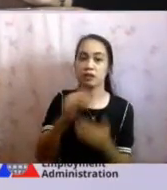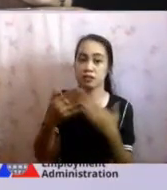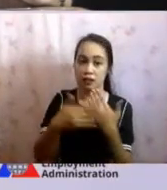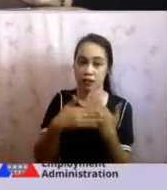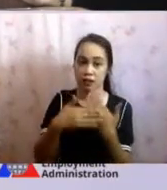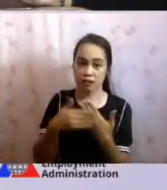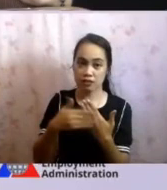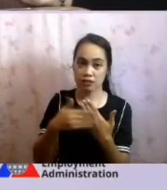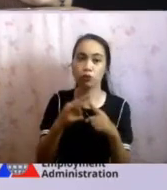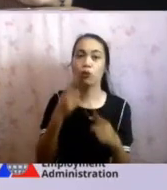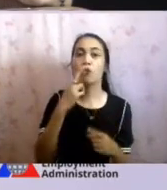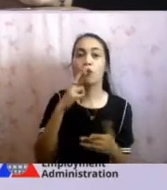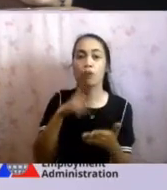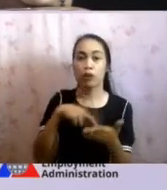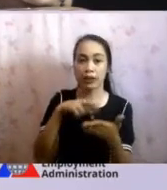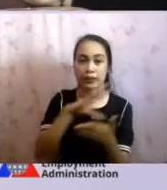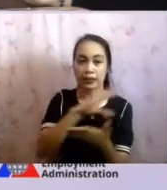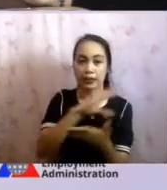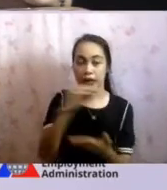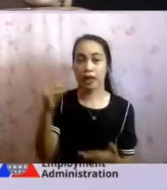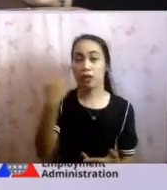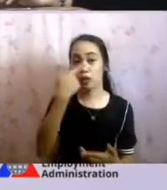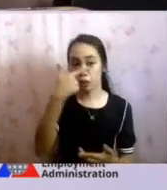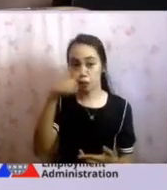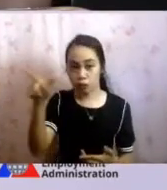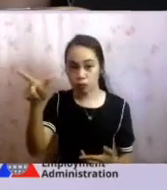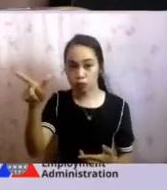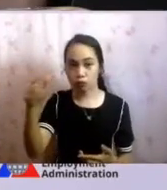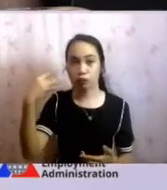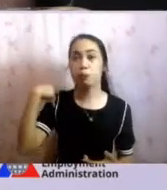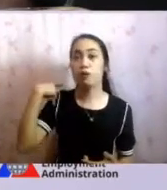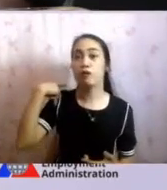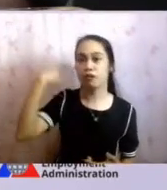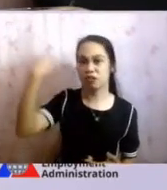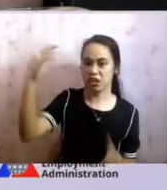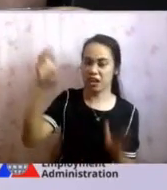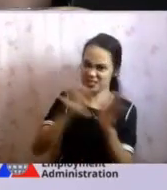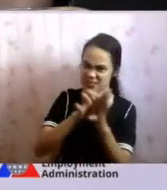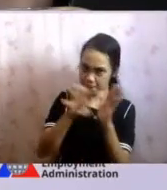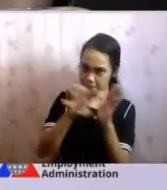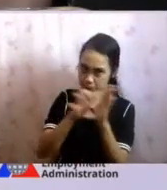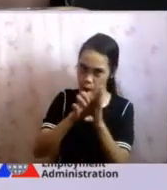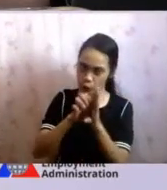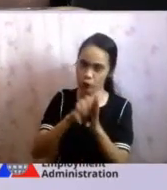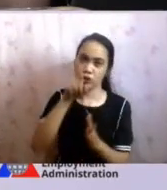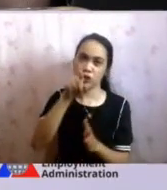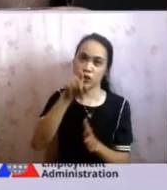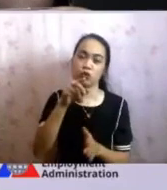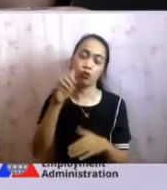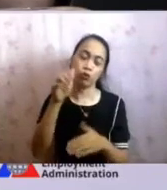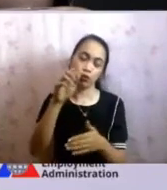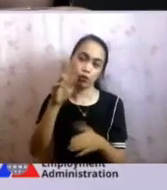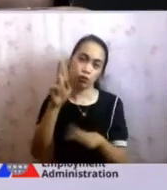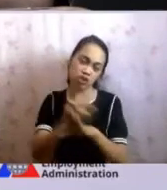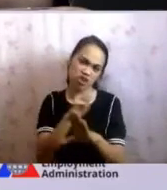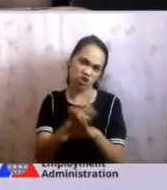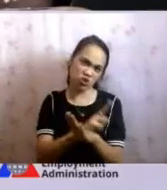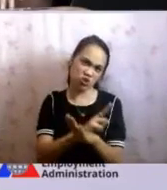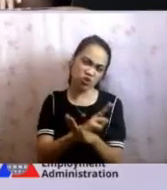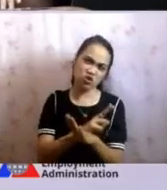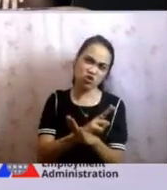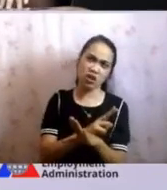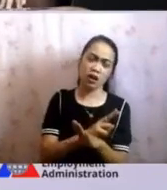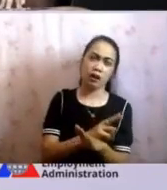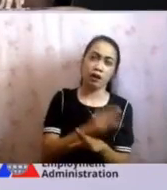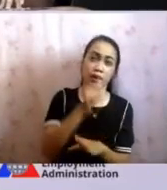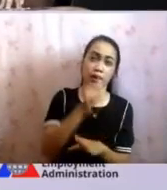with size 11 or 12 is recommended. So, dili pwede nga, kani nga sentence, lahi nga font style, kaya lahi